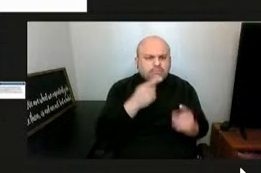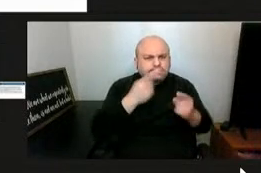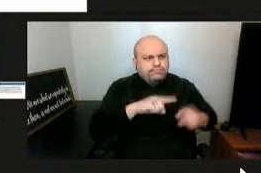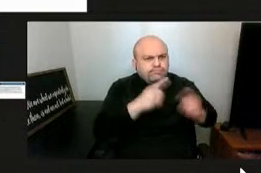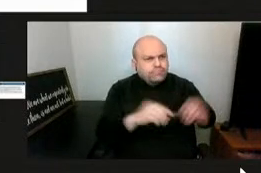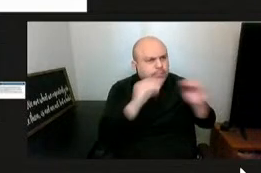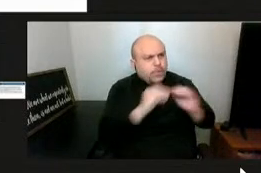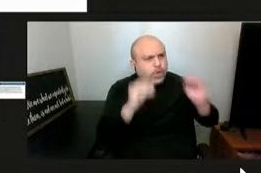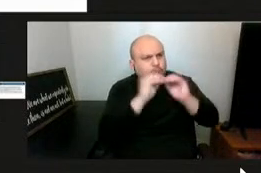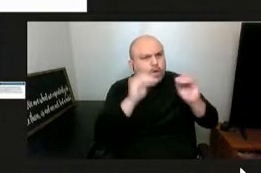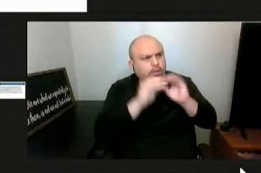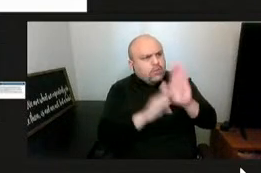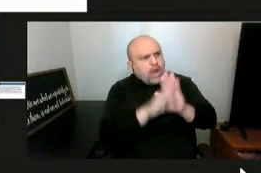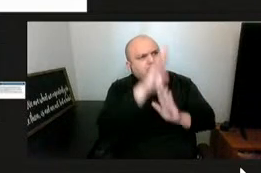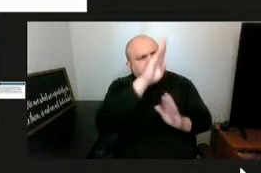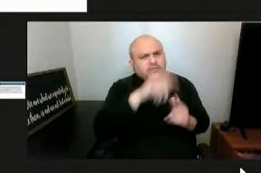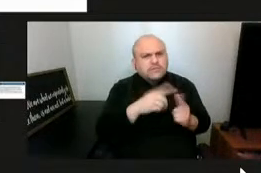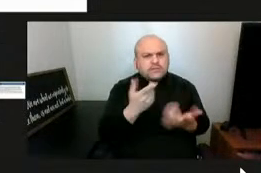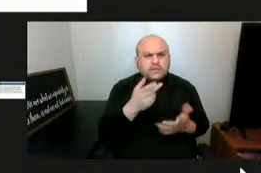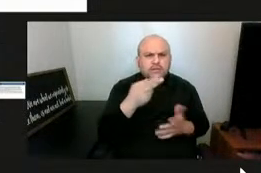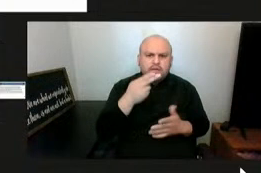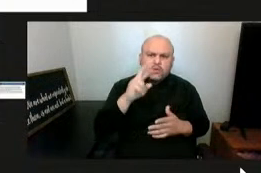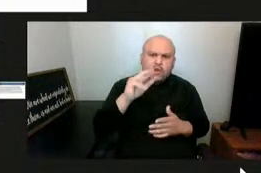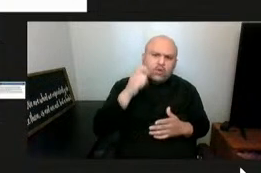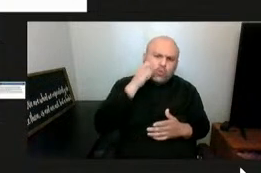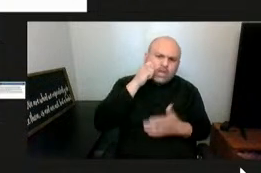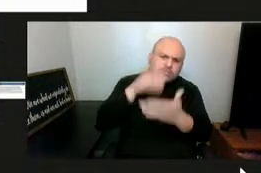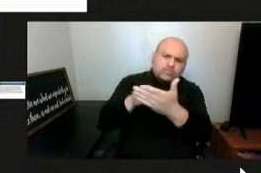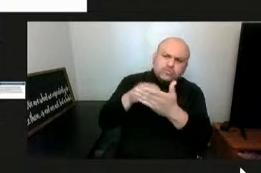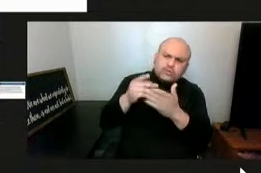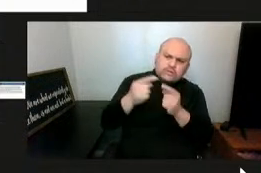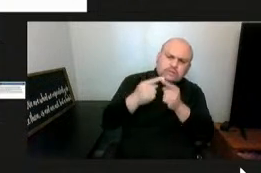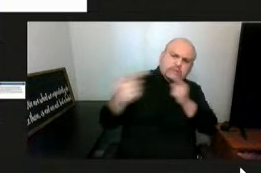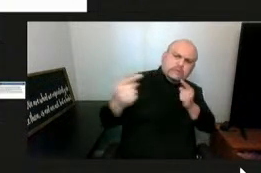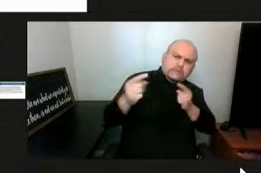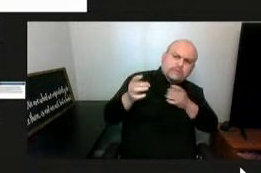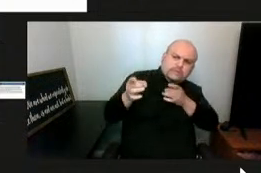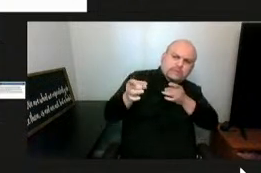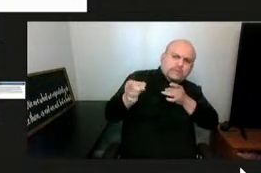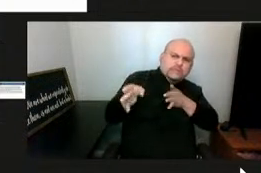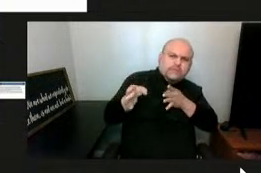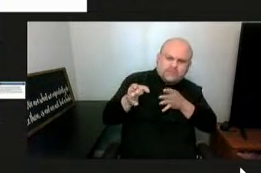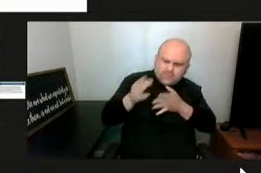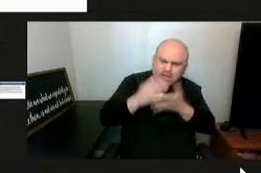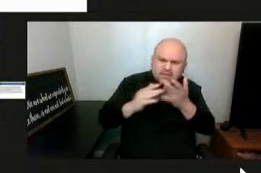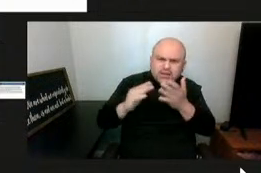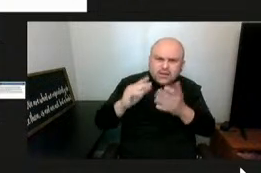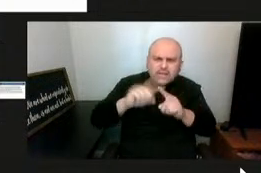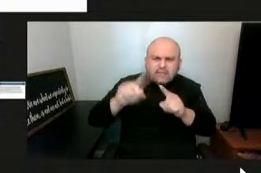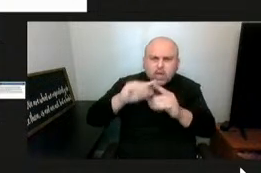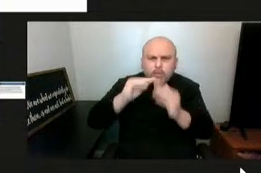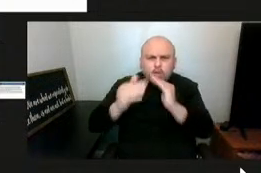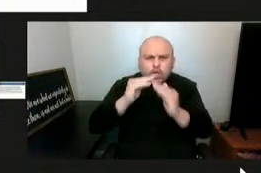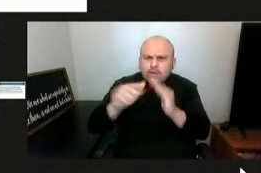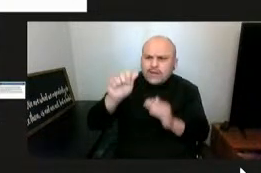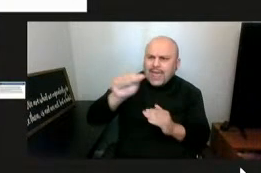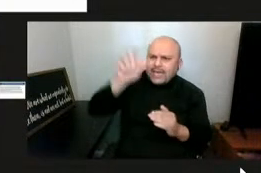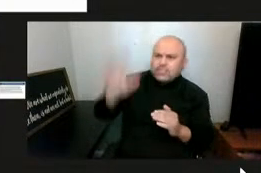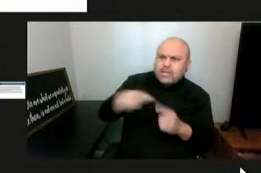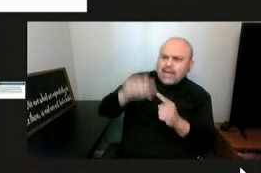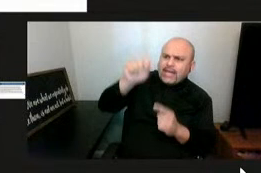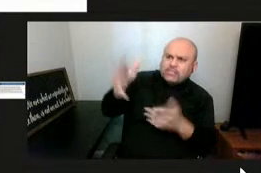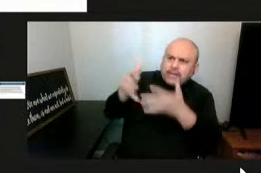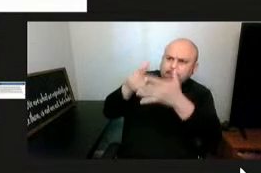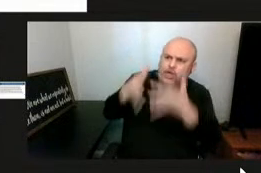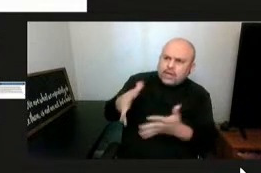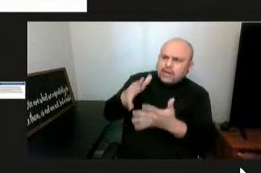of racial discrimination and bias against the diverse community of Asian American, Pacific